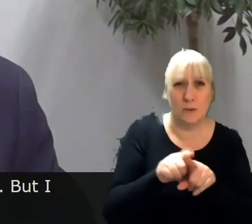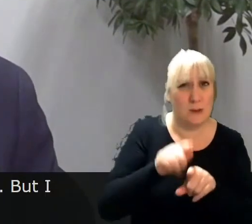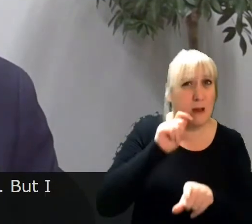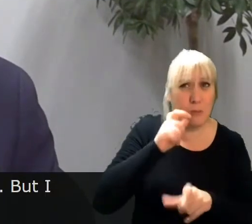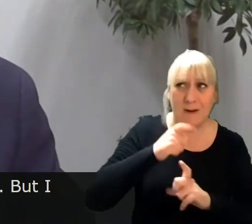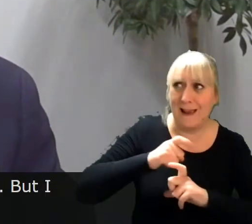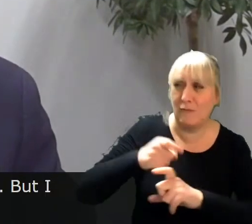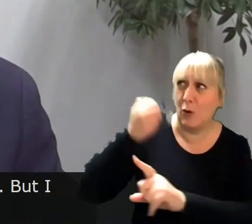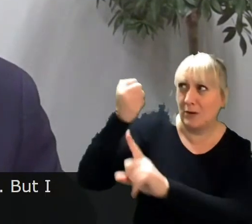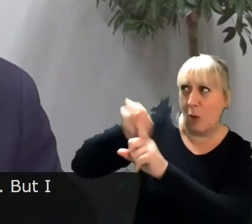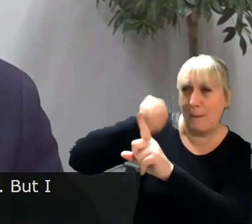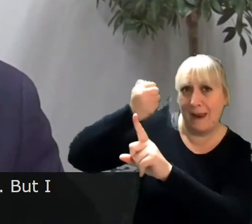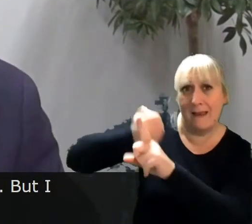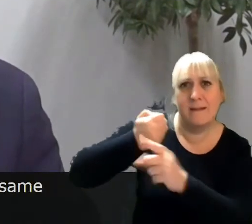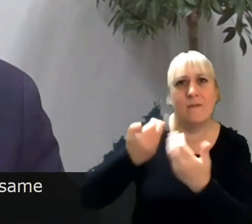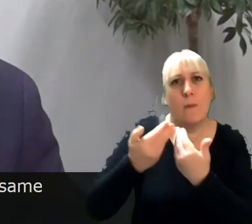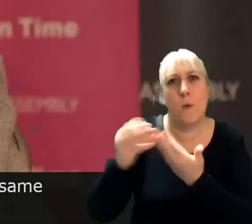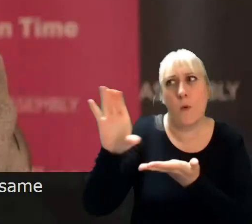from government.